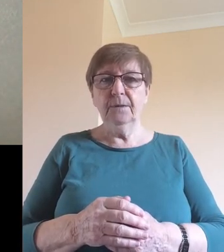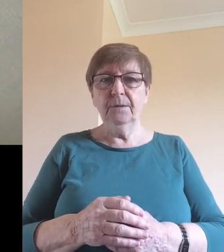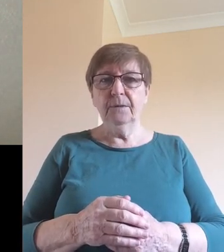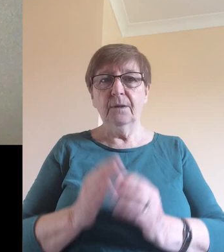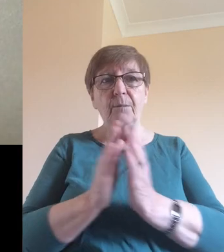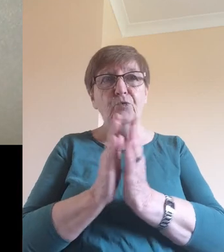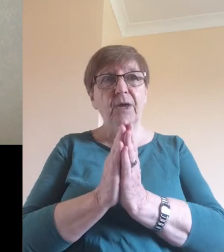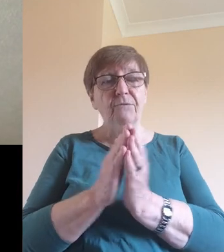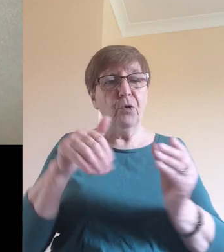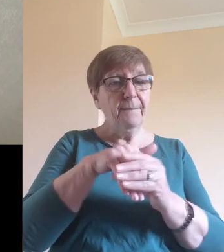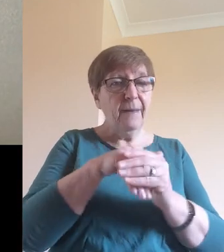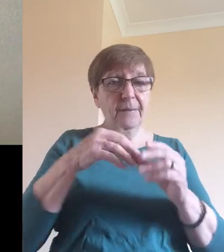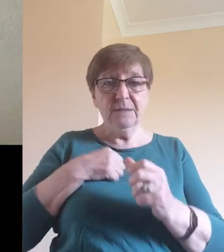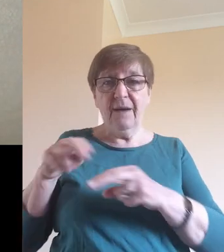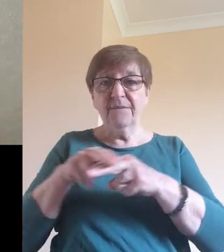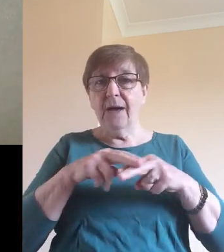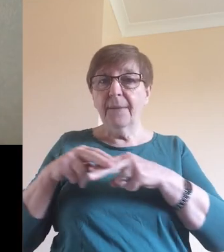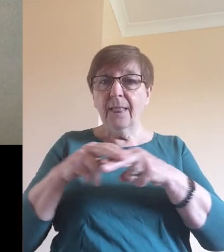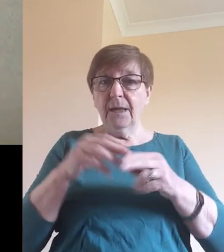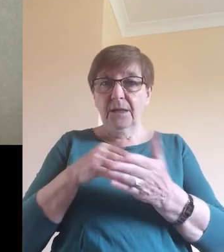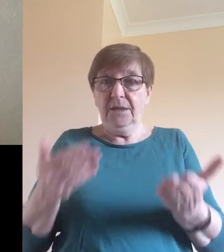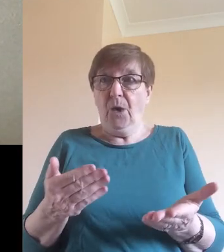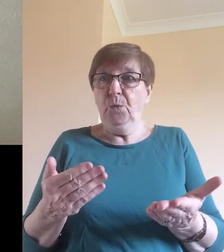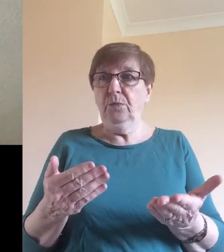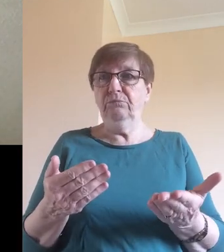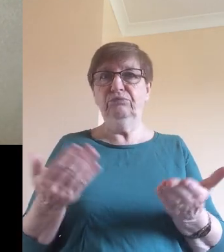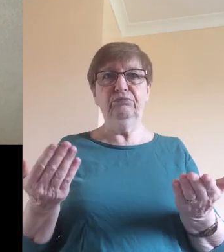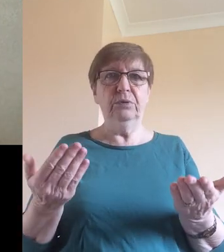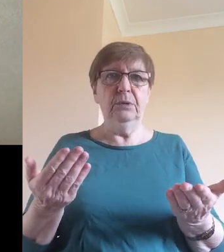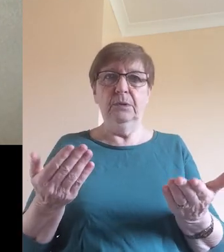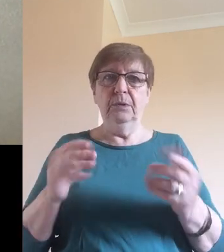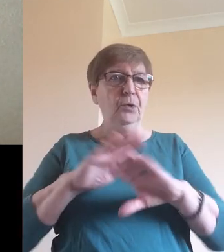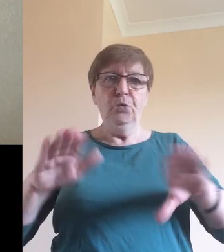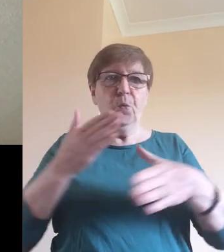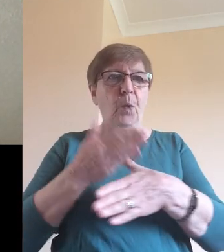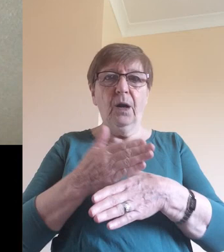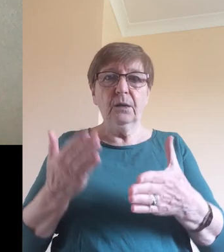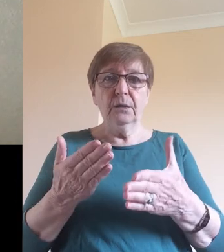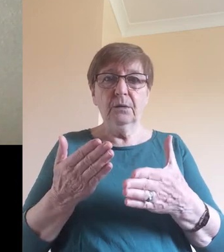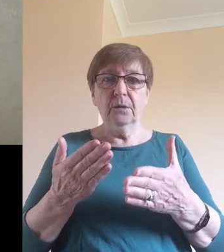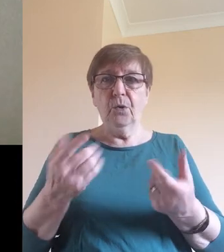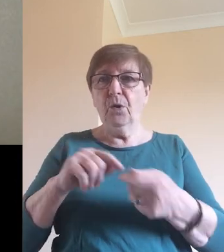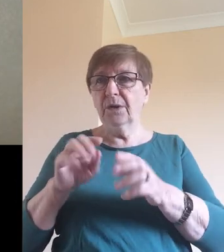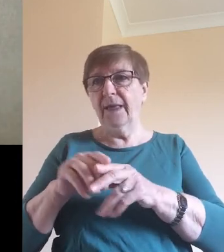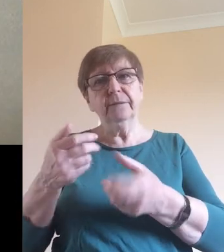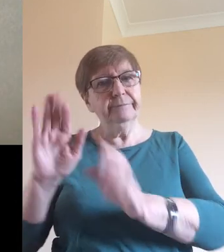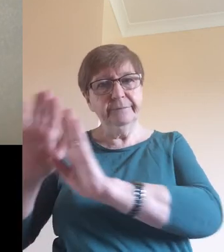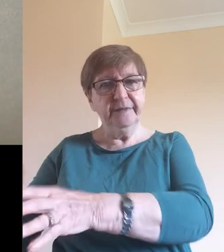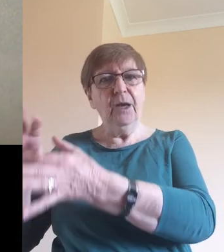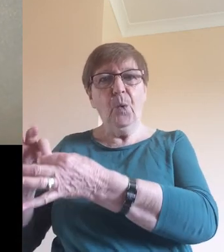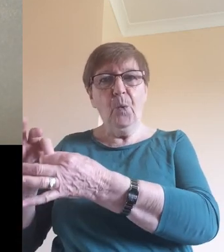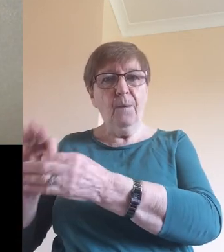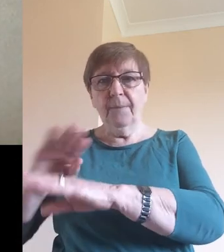Pray for members of the family who now find themselves unemployed or in furlough.